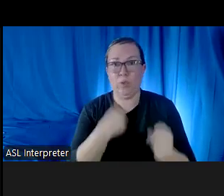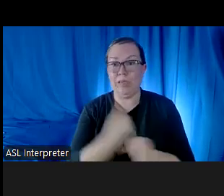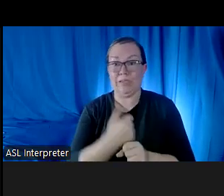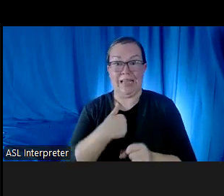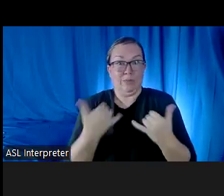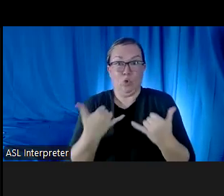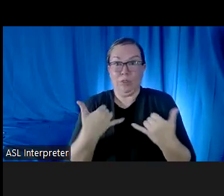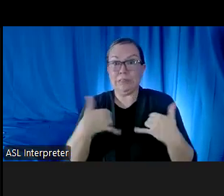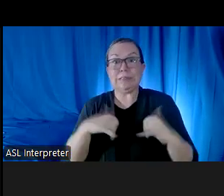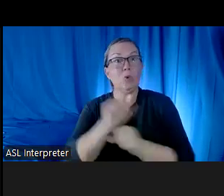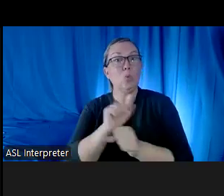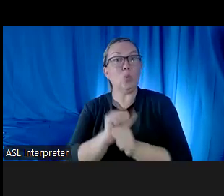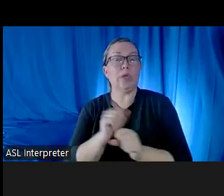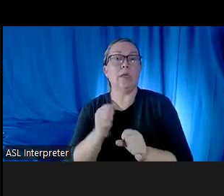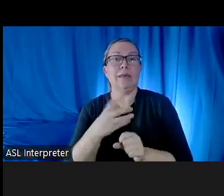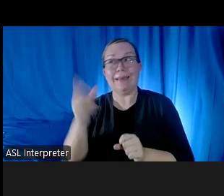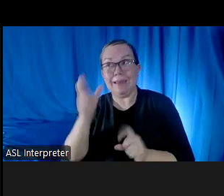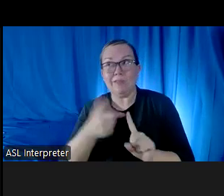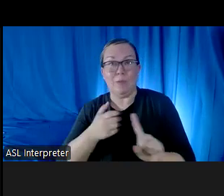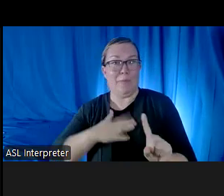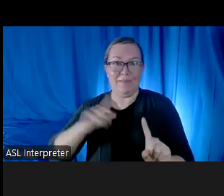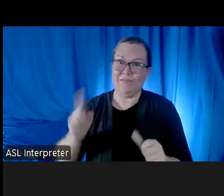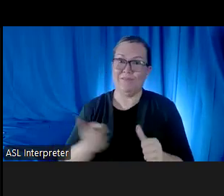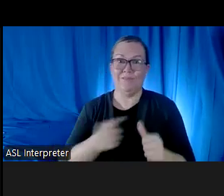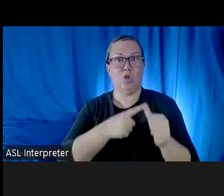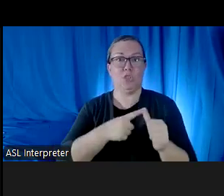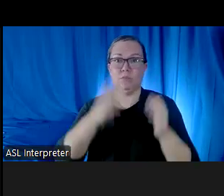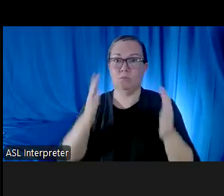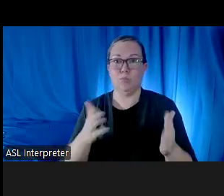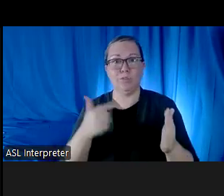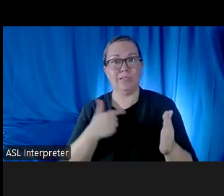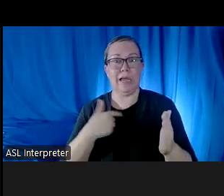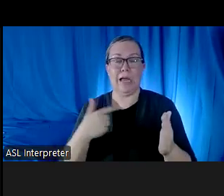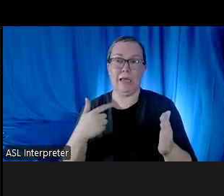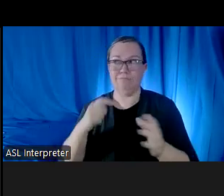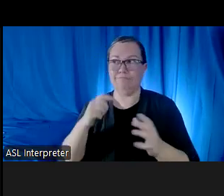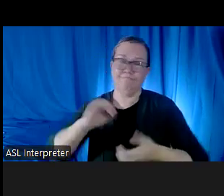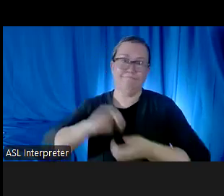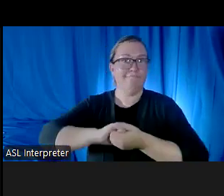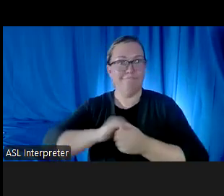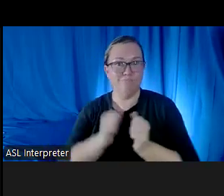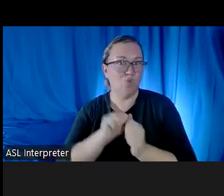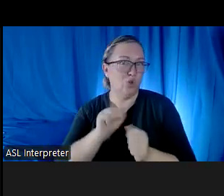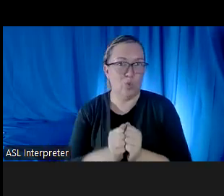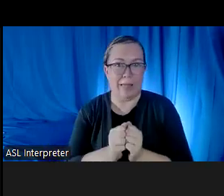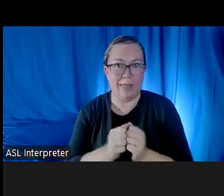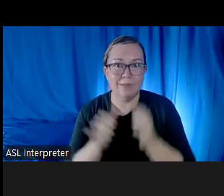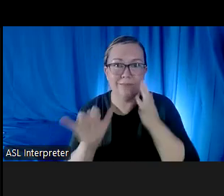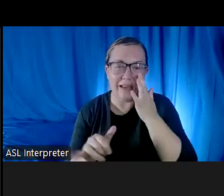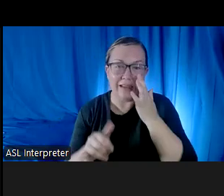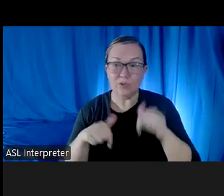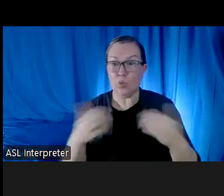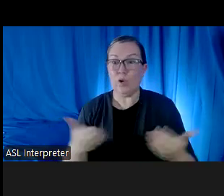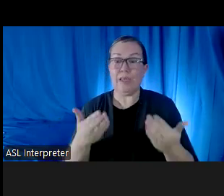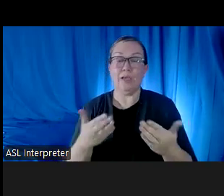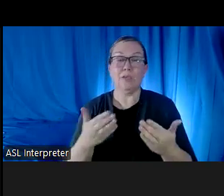still working with and hear from the first person I was ever assigned. And so in essence, we're here to help